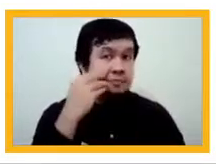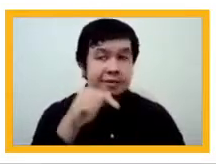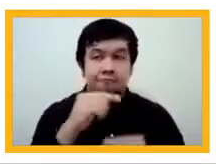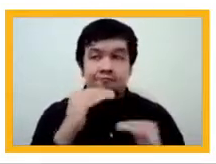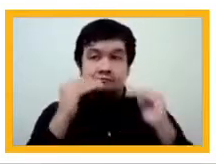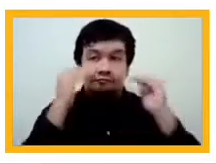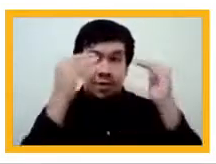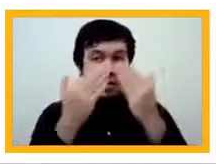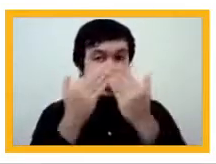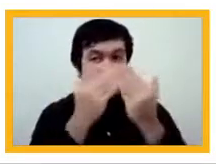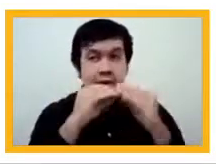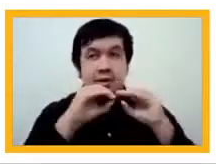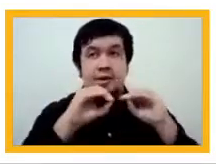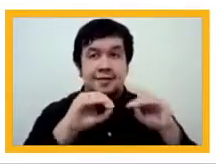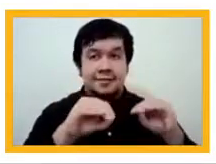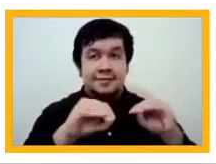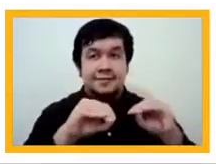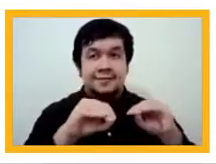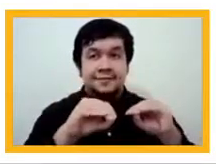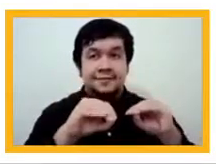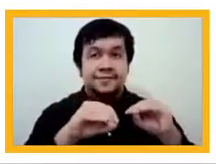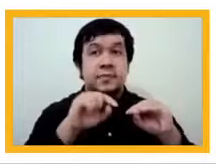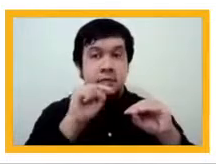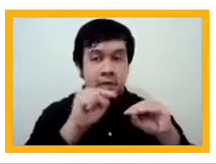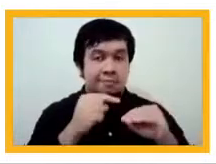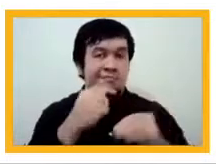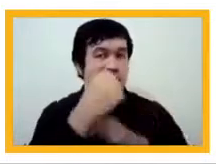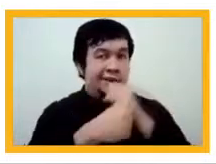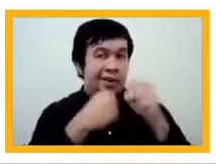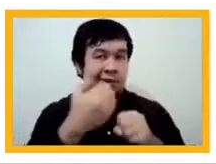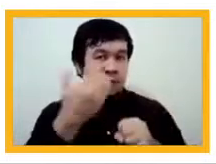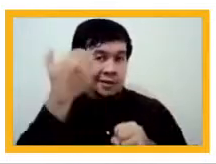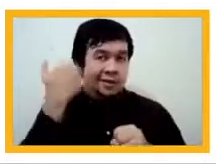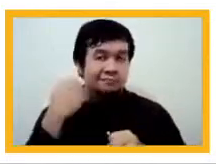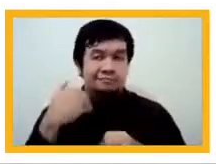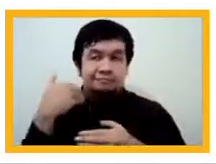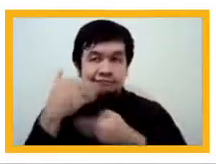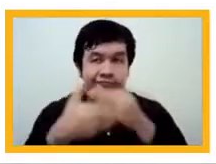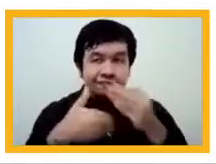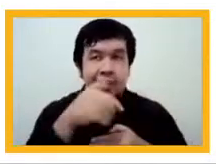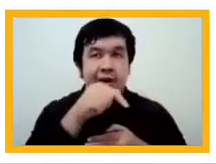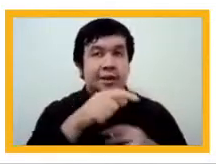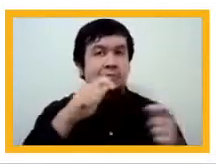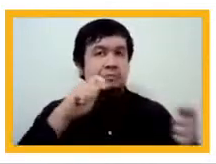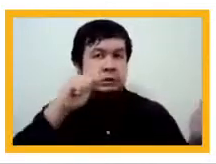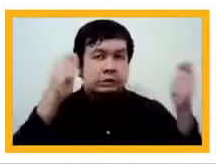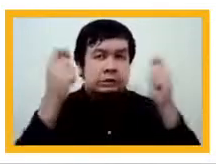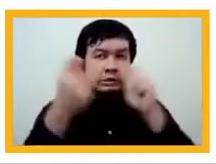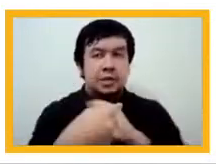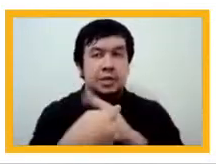for 20 years. And we've known that